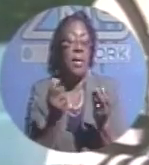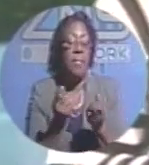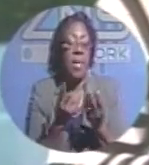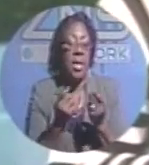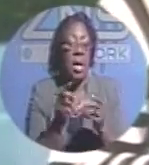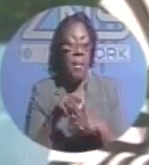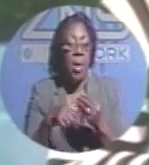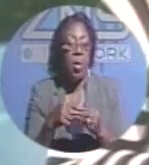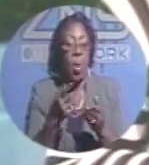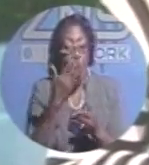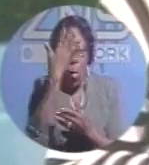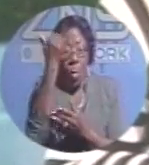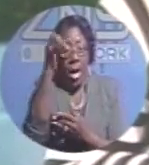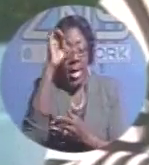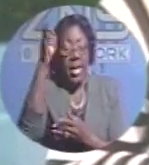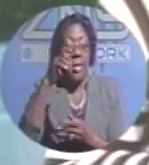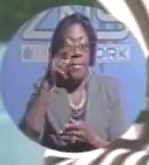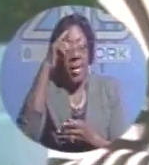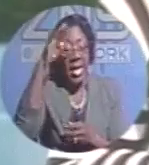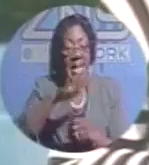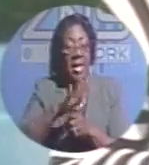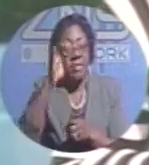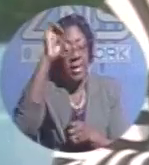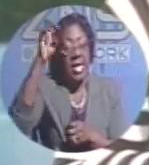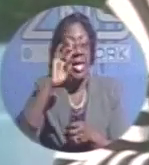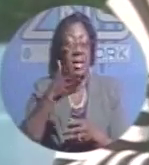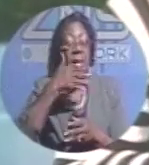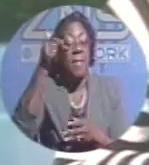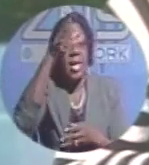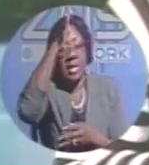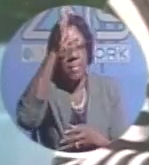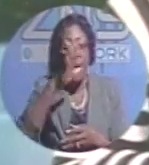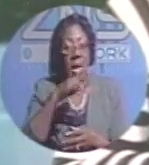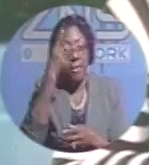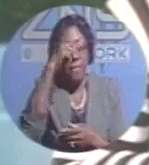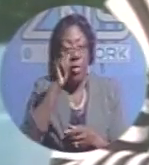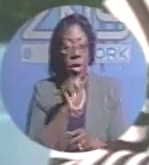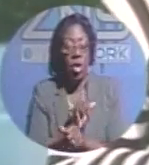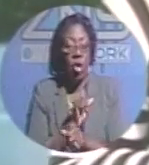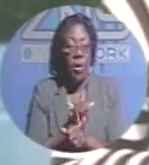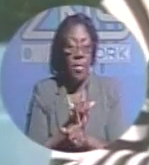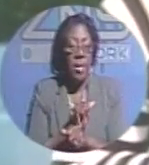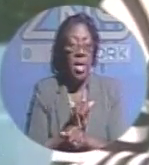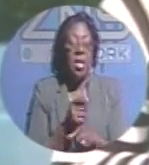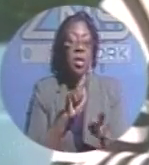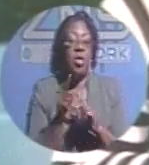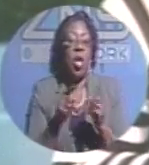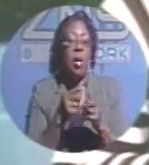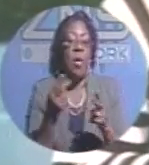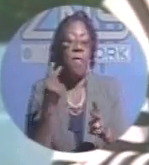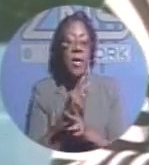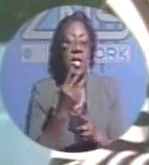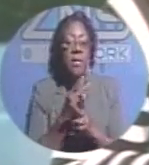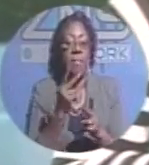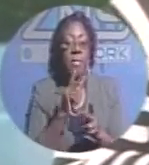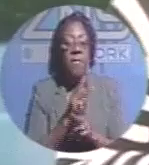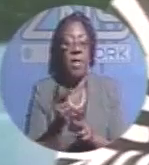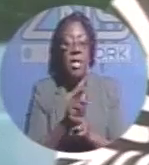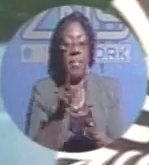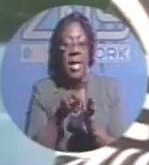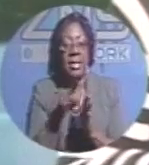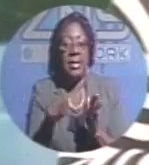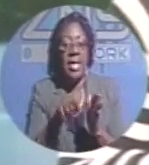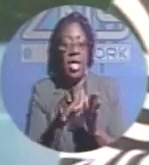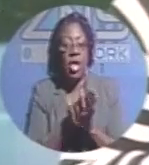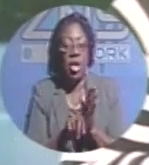he believes he's the best man for the job. He's also going to address claims of victimization, and he also spoke candidly with our ZNS News